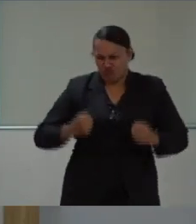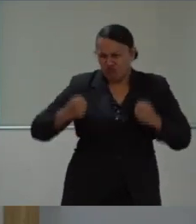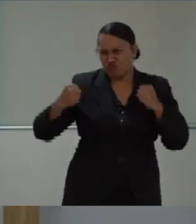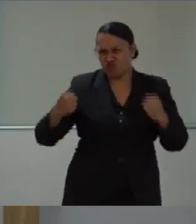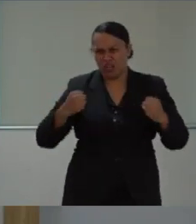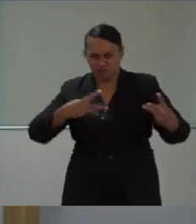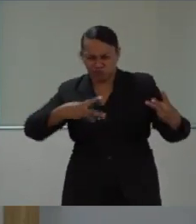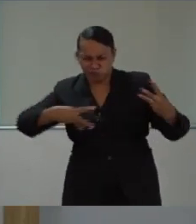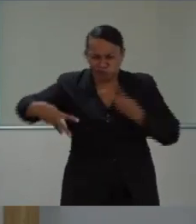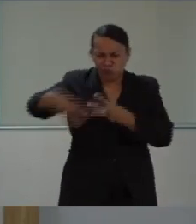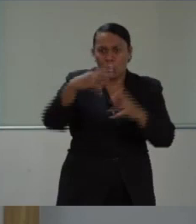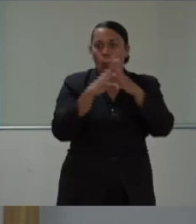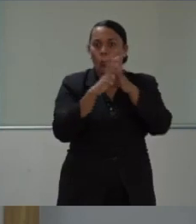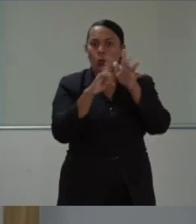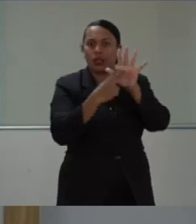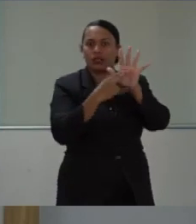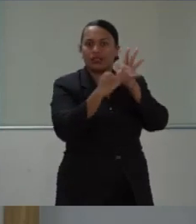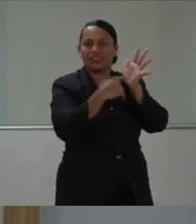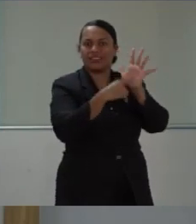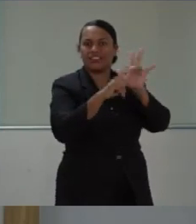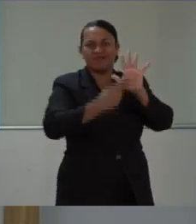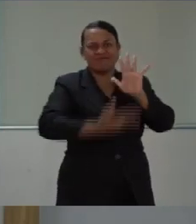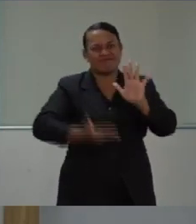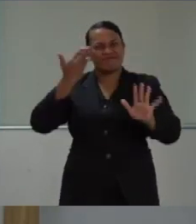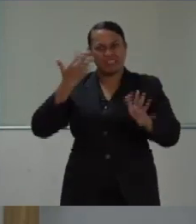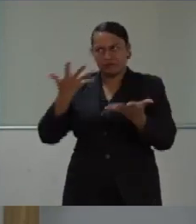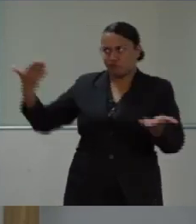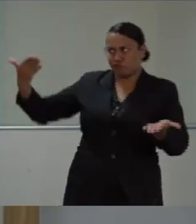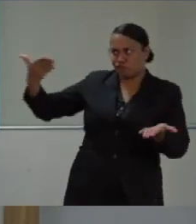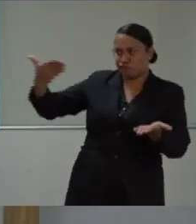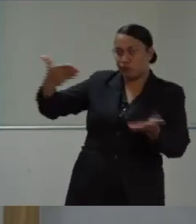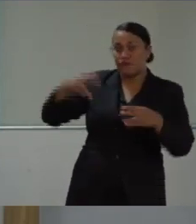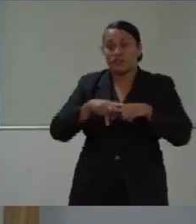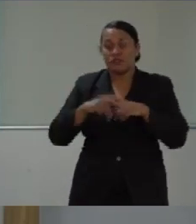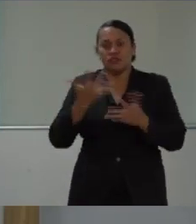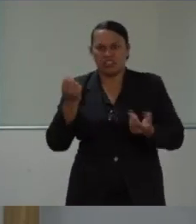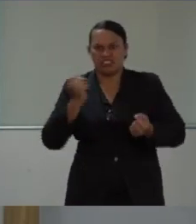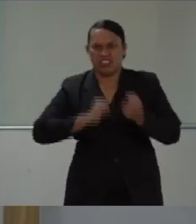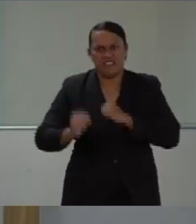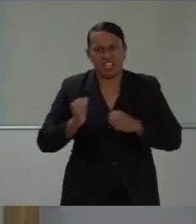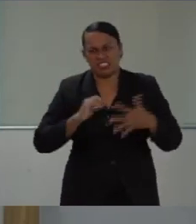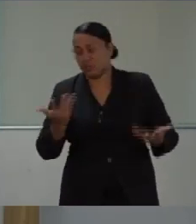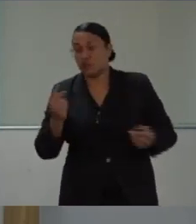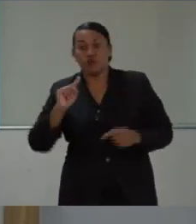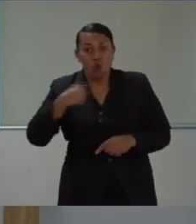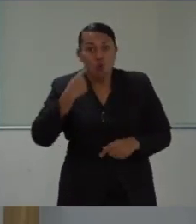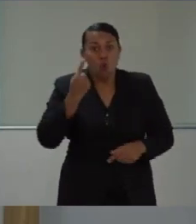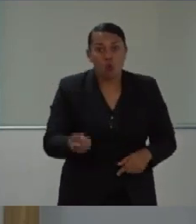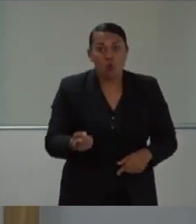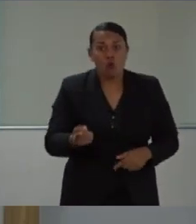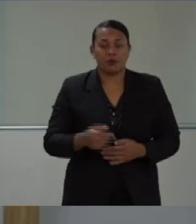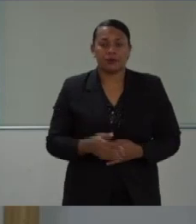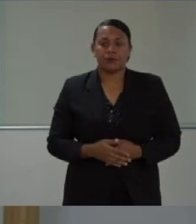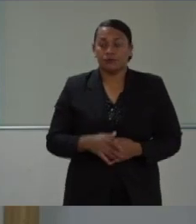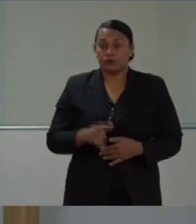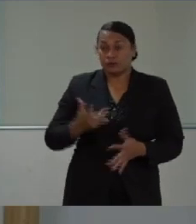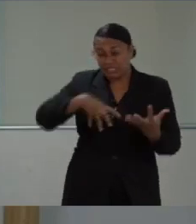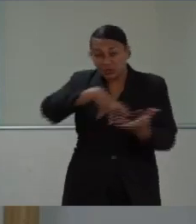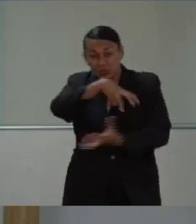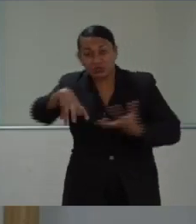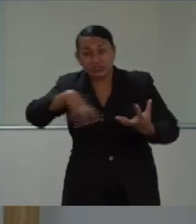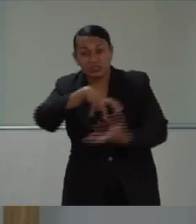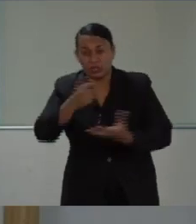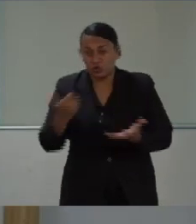on our Pacific brothers and sisters in Vanuatu. Tomorrow, the cyclone will enter